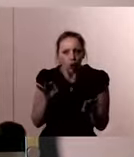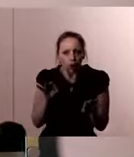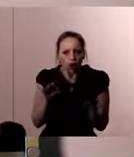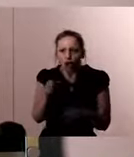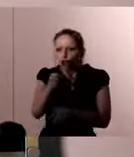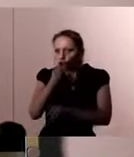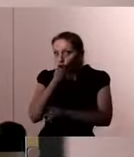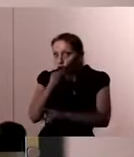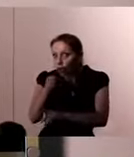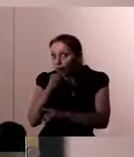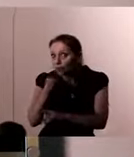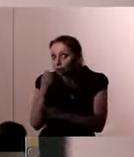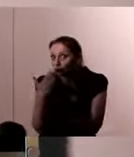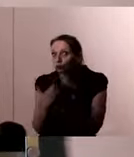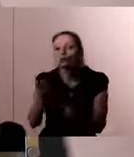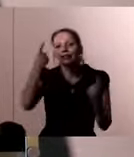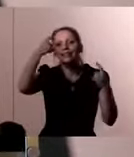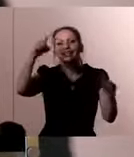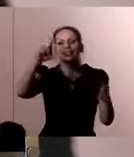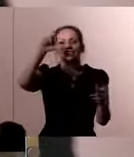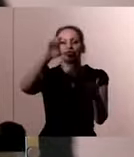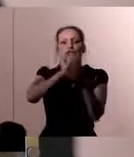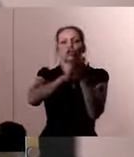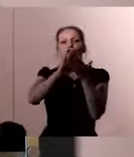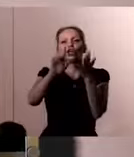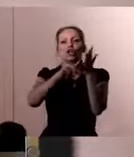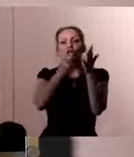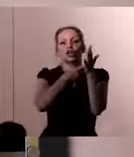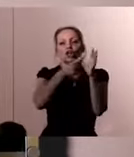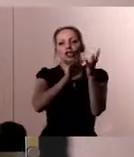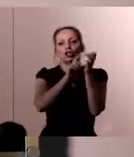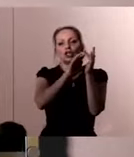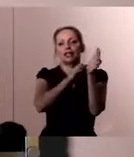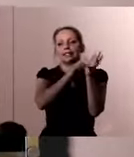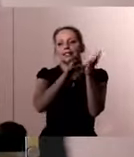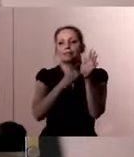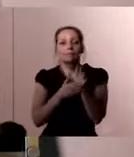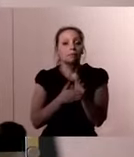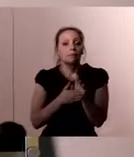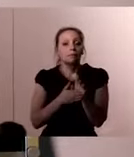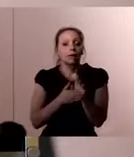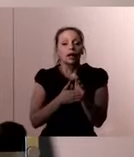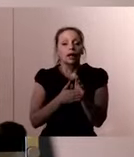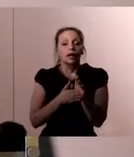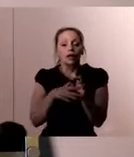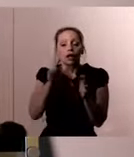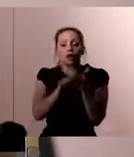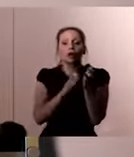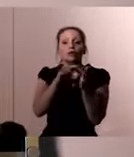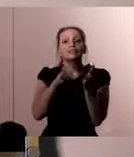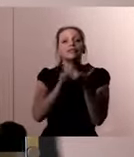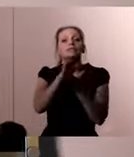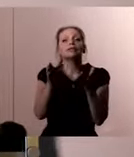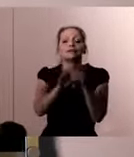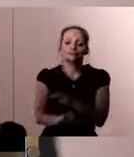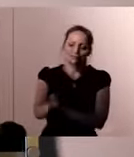called churnalism. Just this ceaseless churn of meaningless content. But the effect is that you think